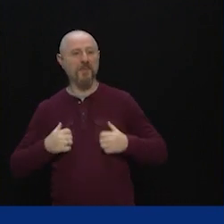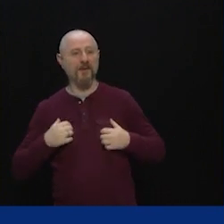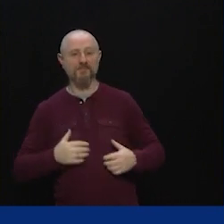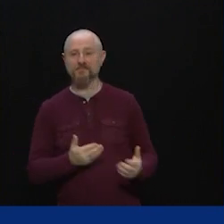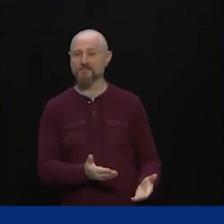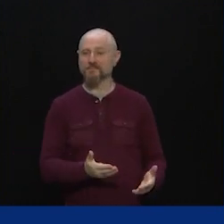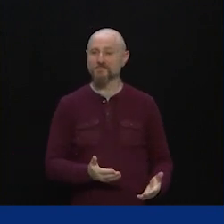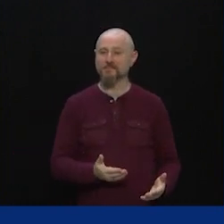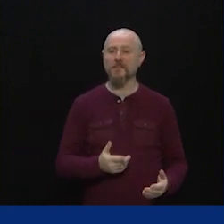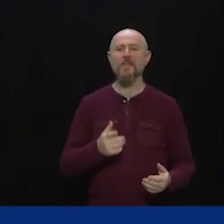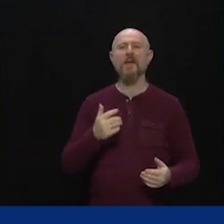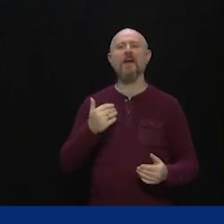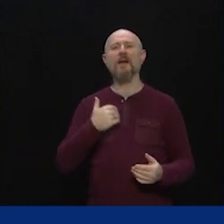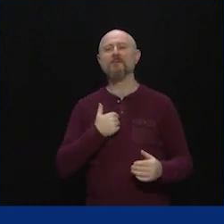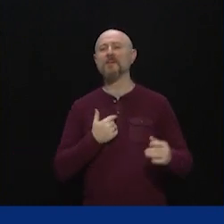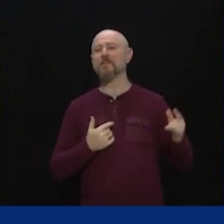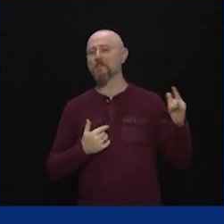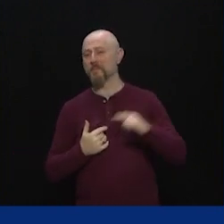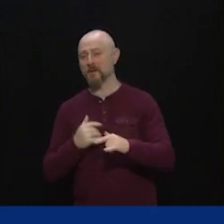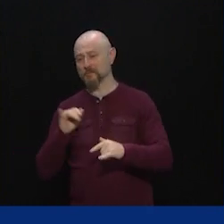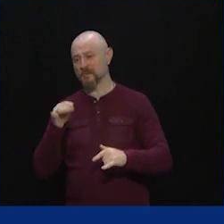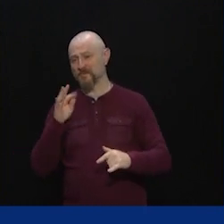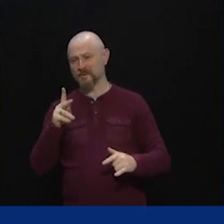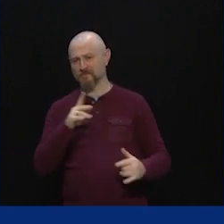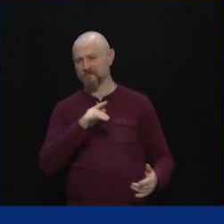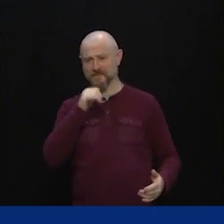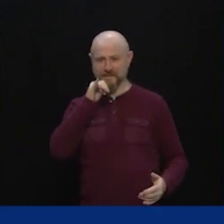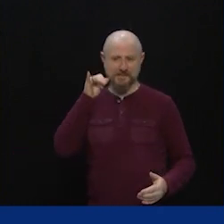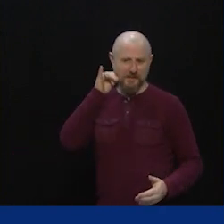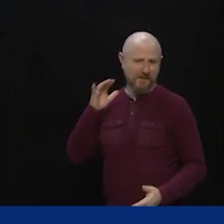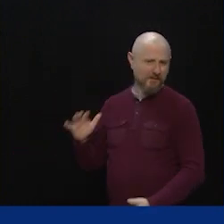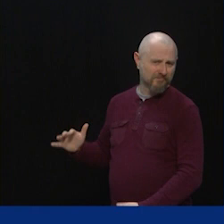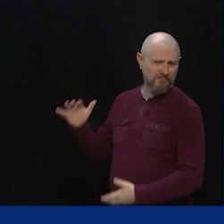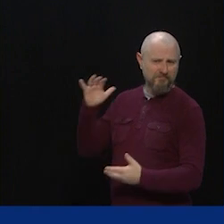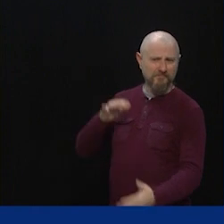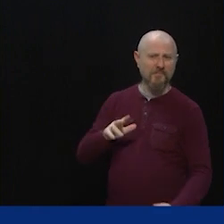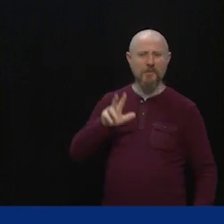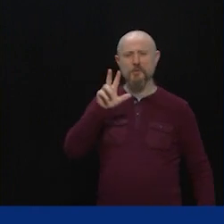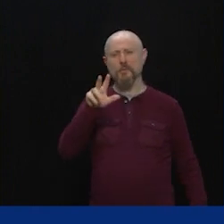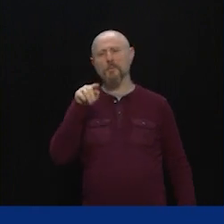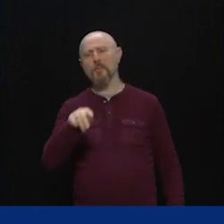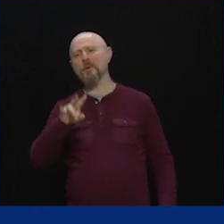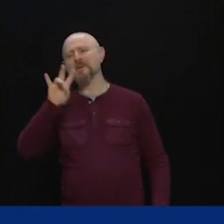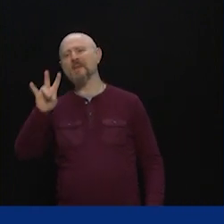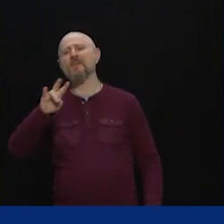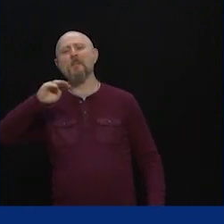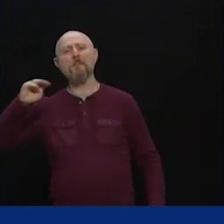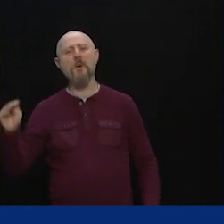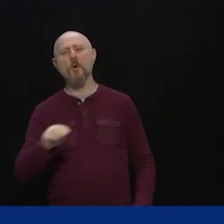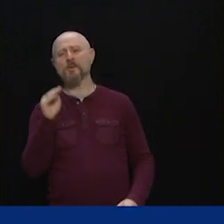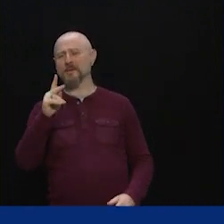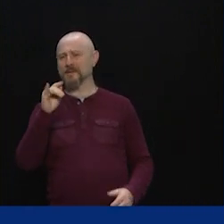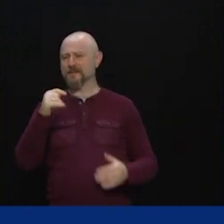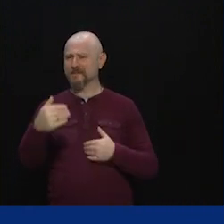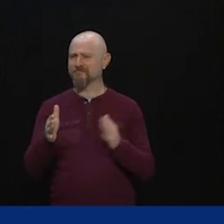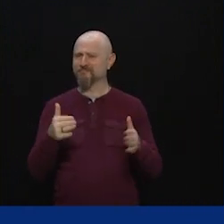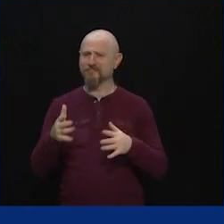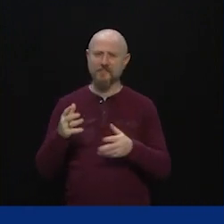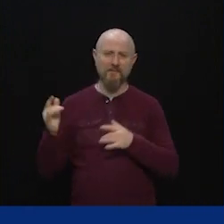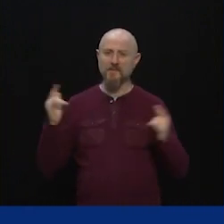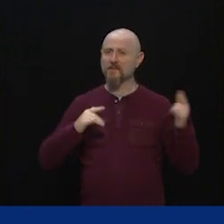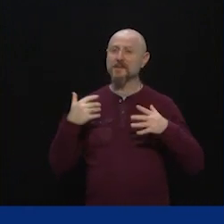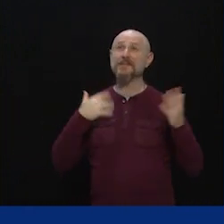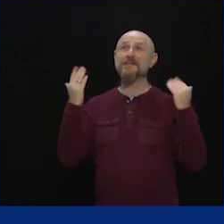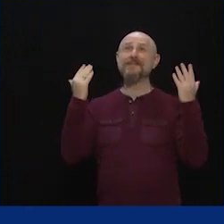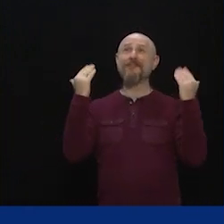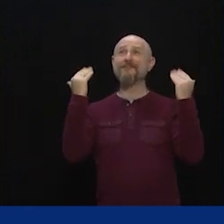to JFK yesterday with another 3.7 million kits. I'm always excited when I see planes going overhead. I think they're bringing